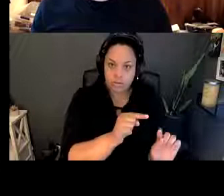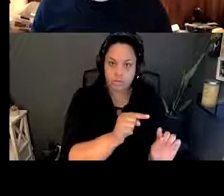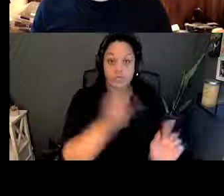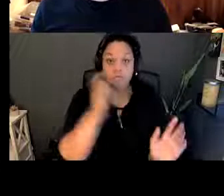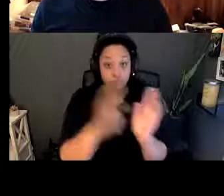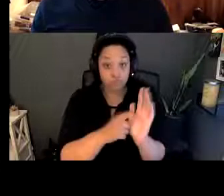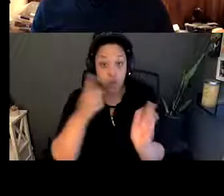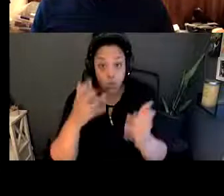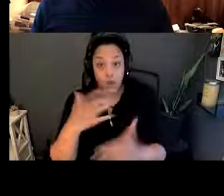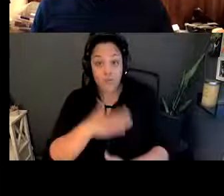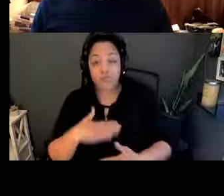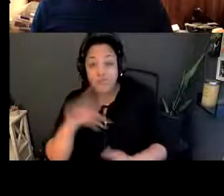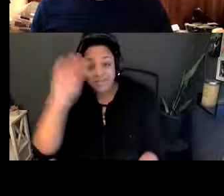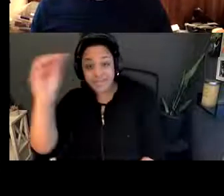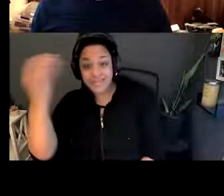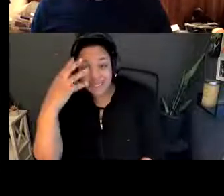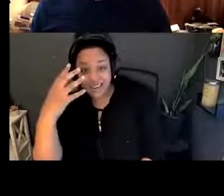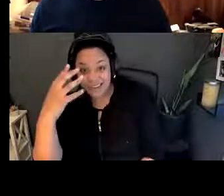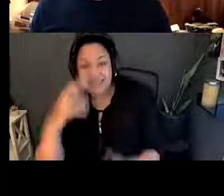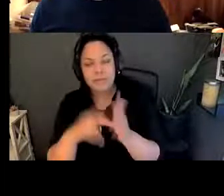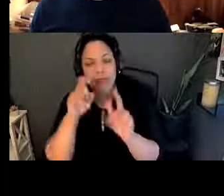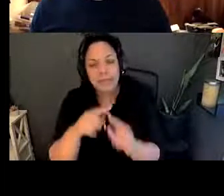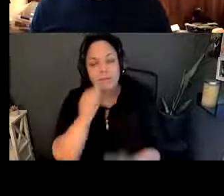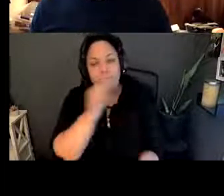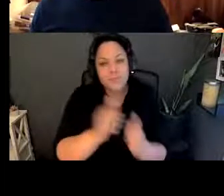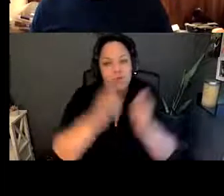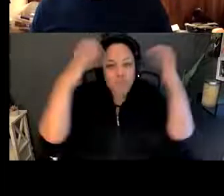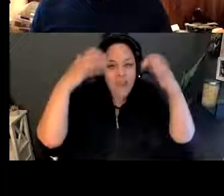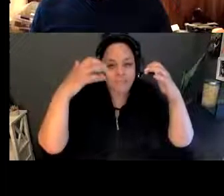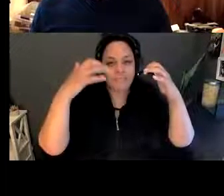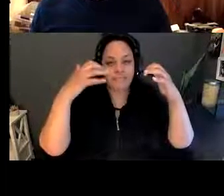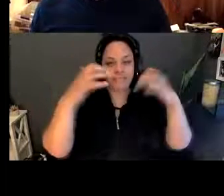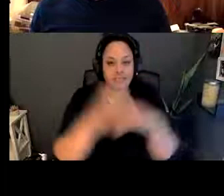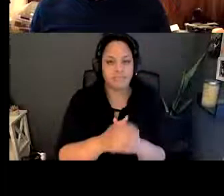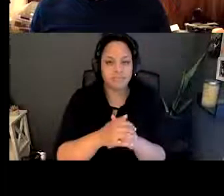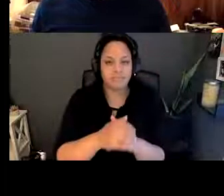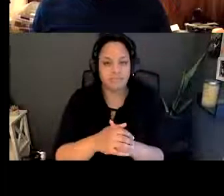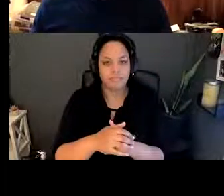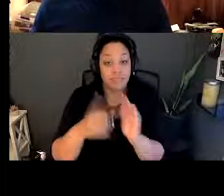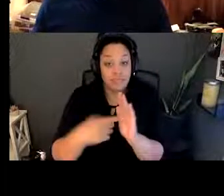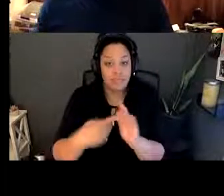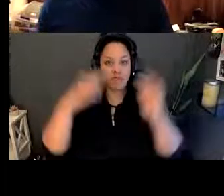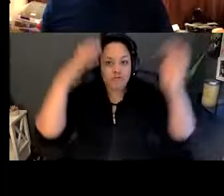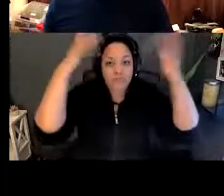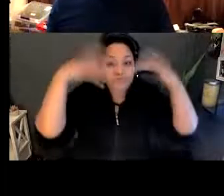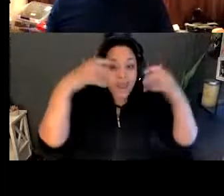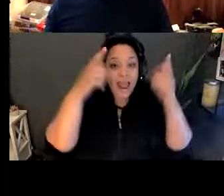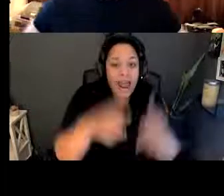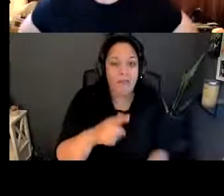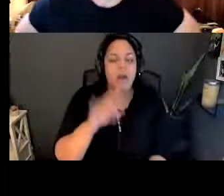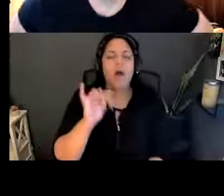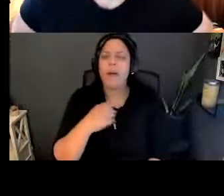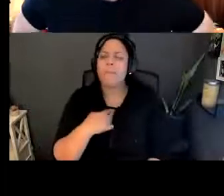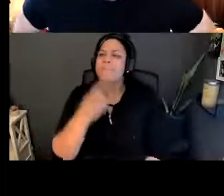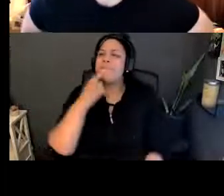day, you've got to be able to live through a rainy day. And in fact, sometimes it's the rainy days that help us appreciate the sunny days, and